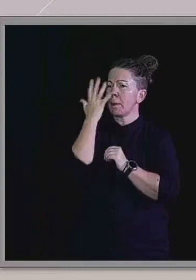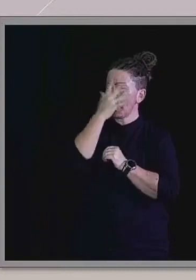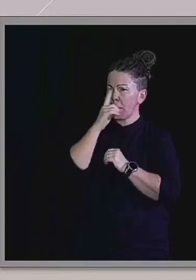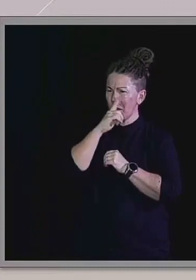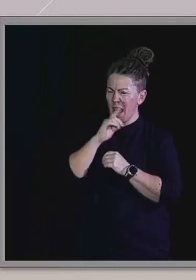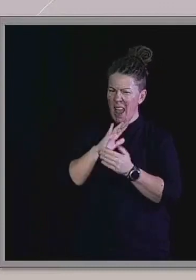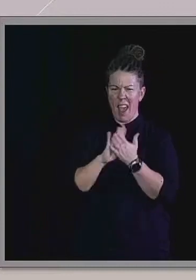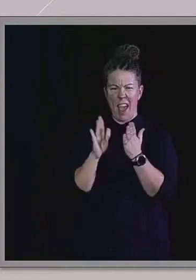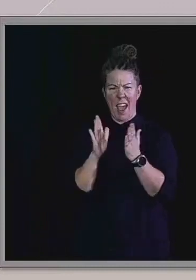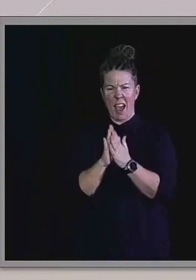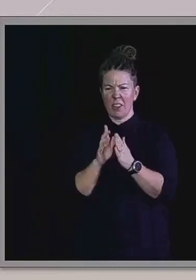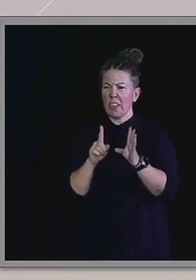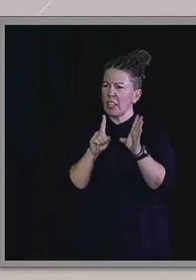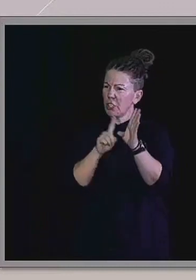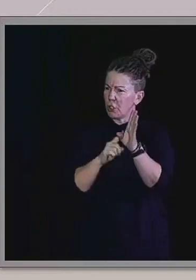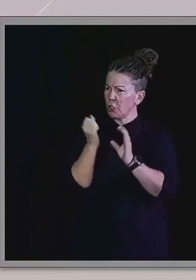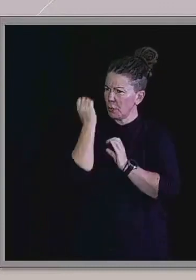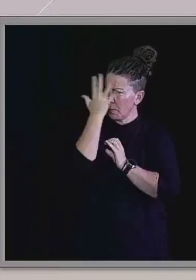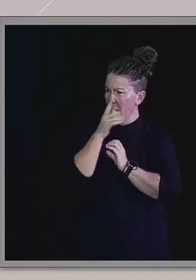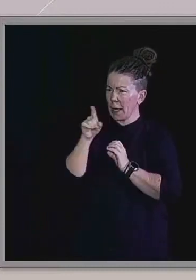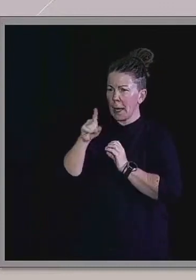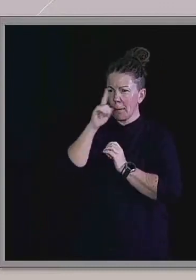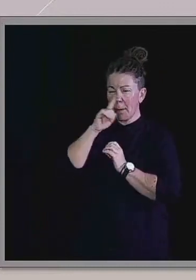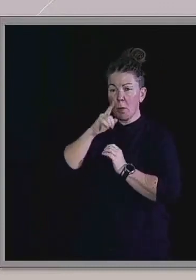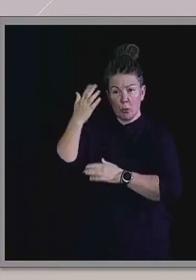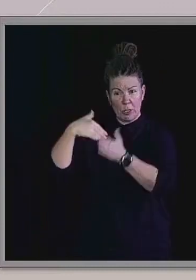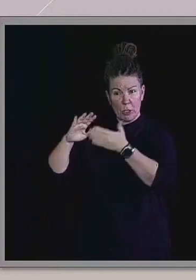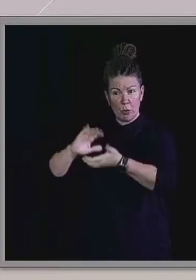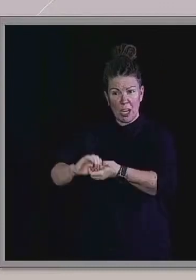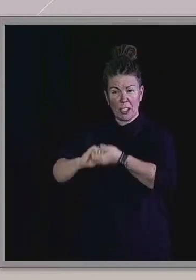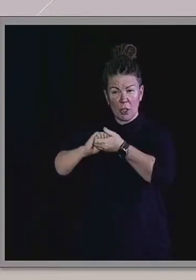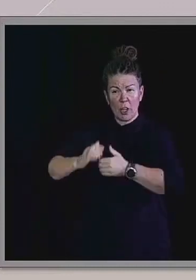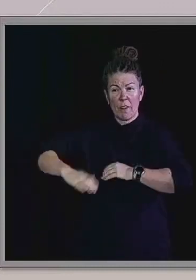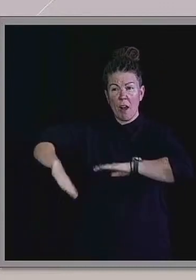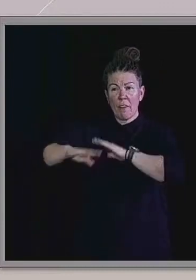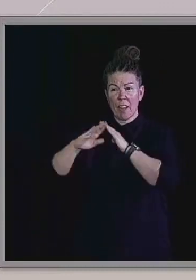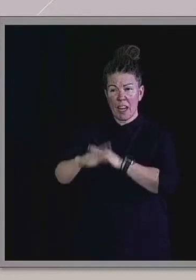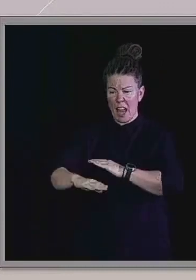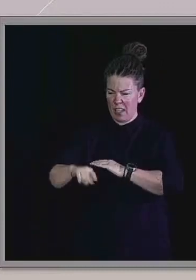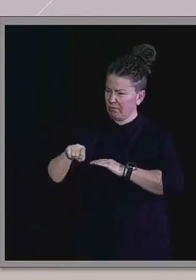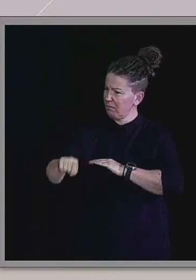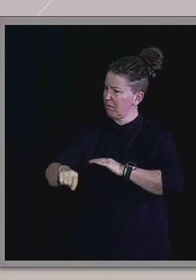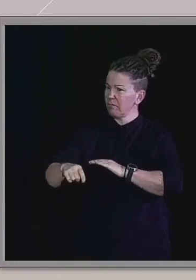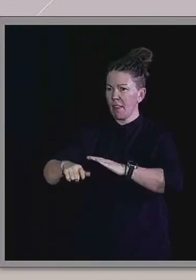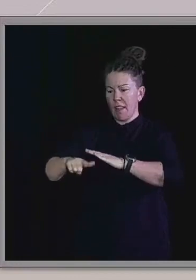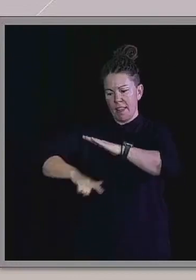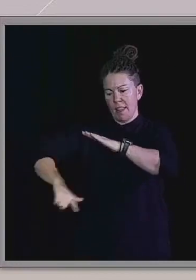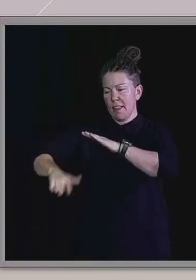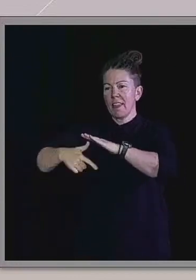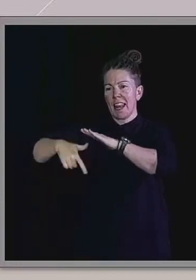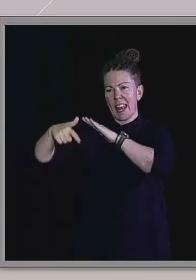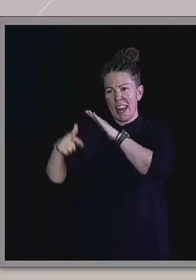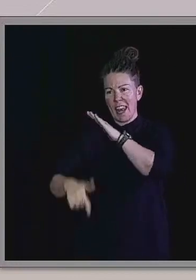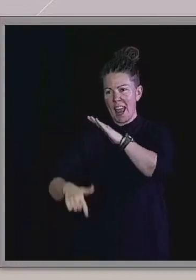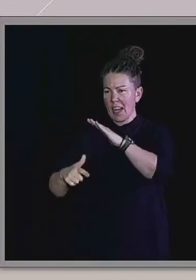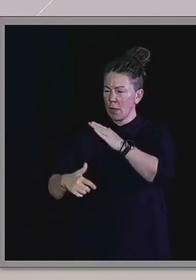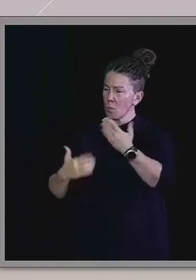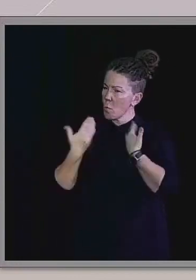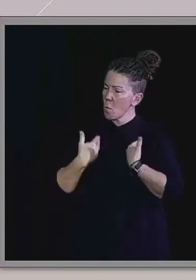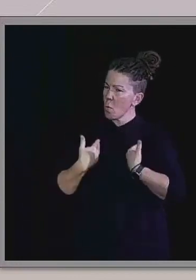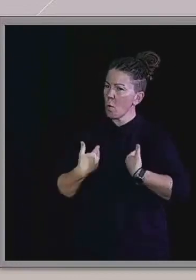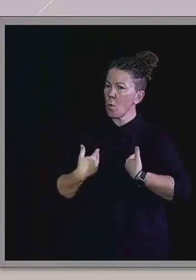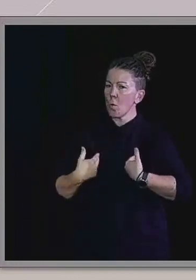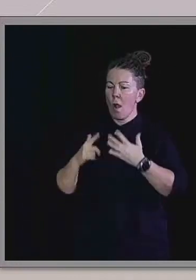Yindjibarndi people, the traditional custodians of the land, rich in iron ore deposits, take down